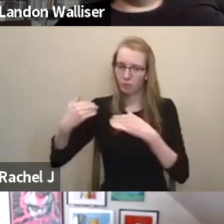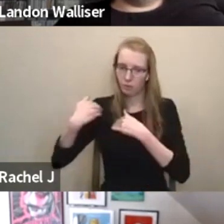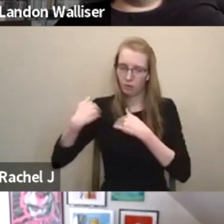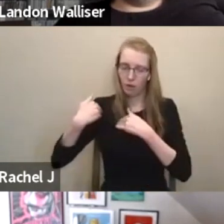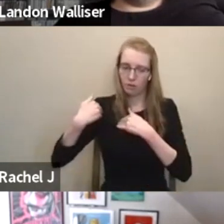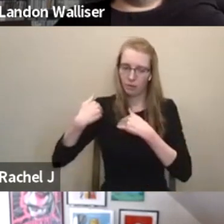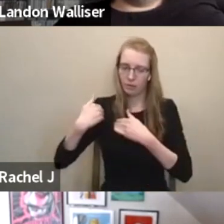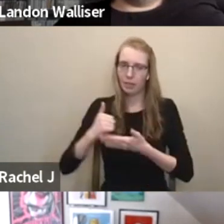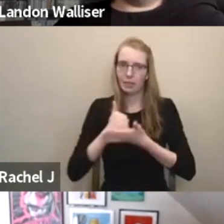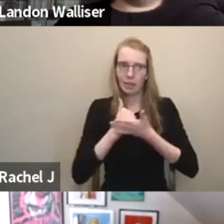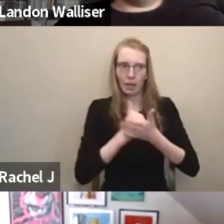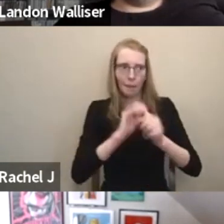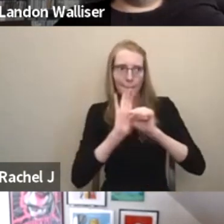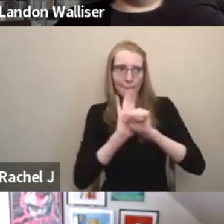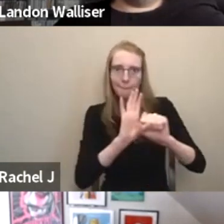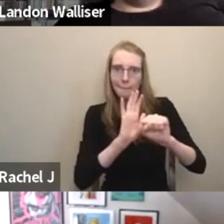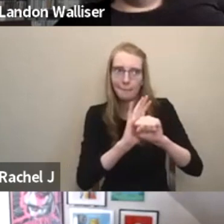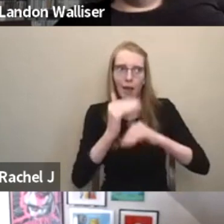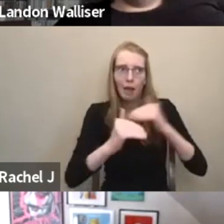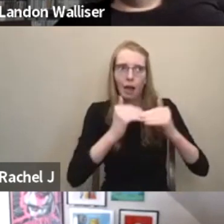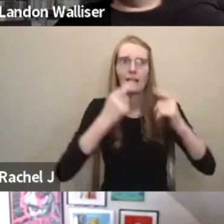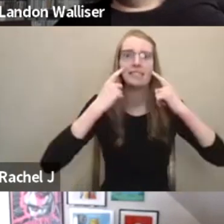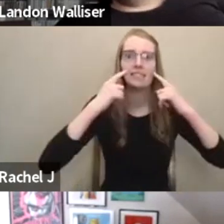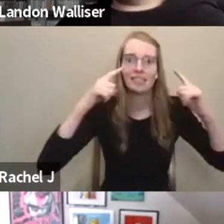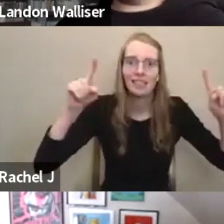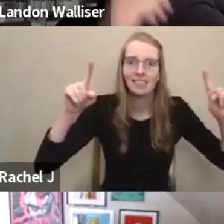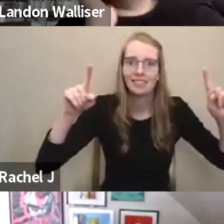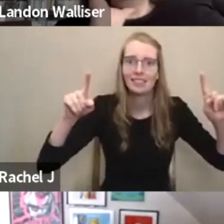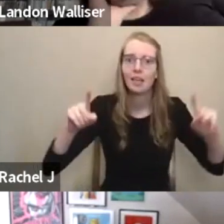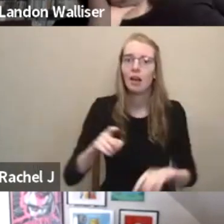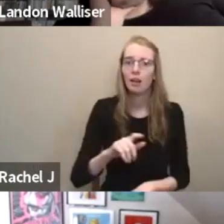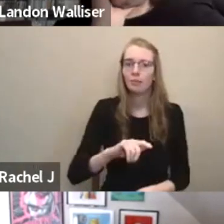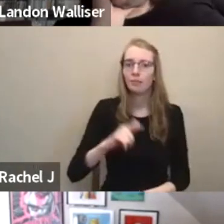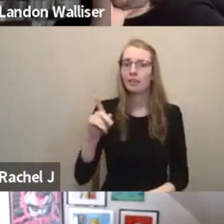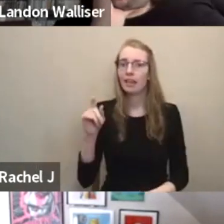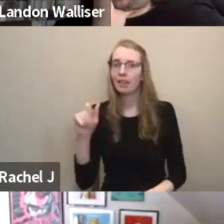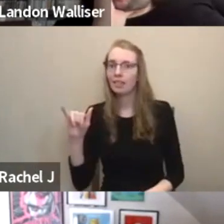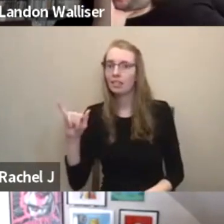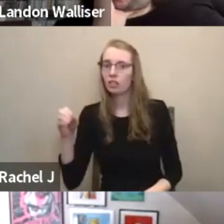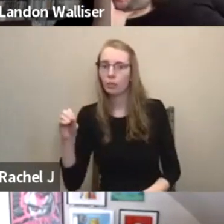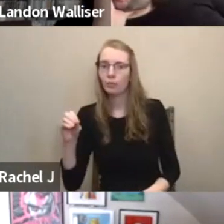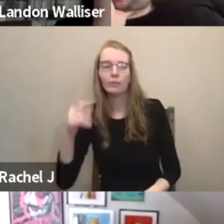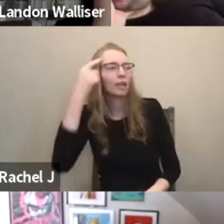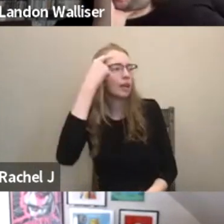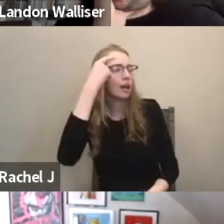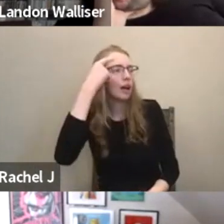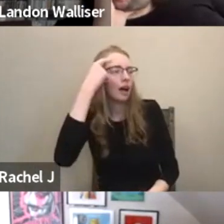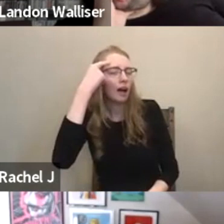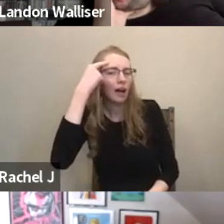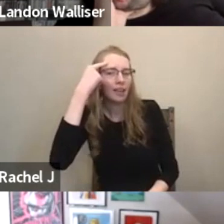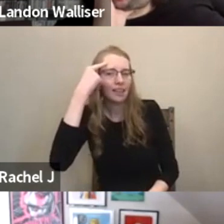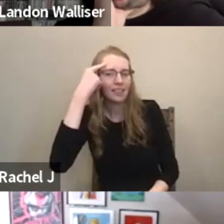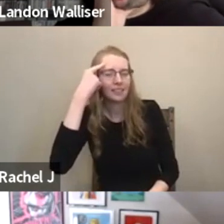Jo, thank you. Yeah. Well, I think it's really helpful as a playwright to have seen the slush